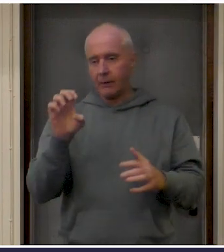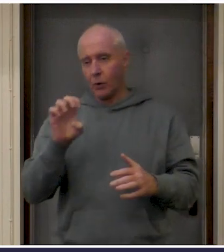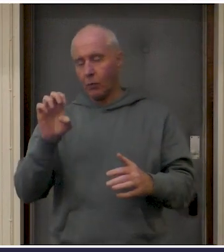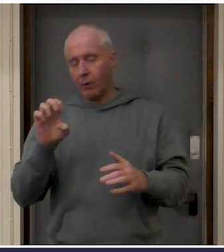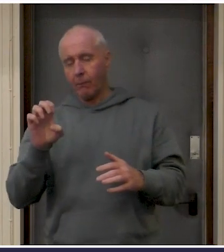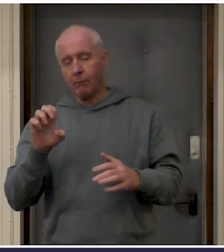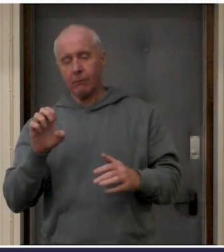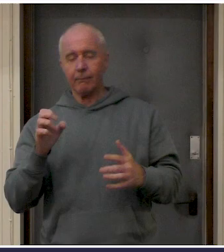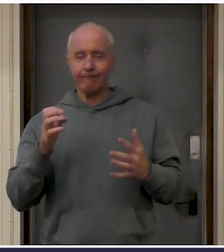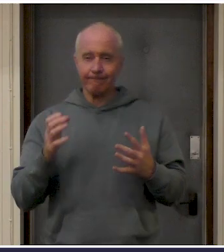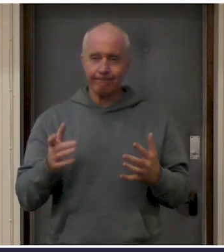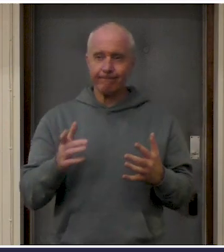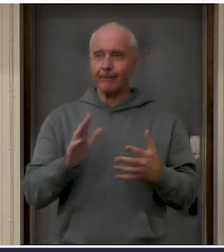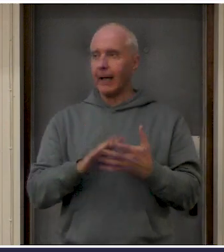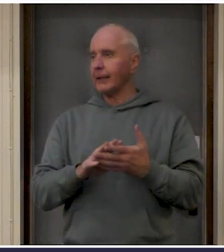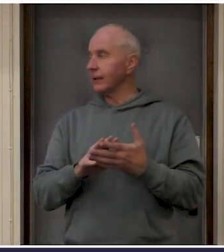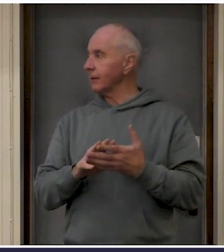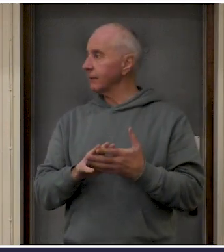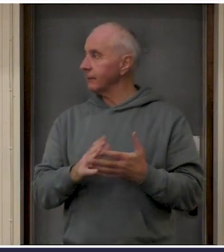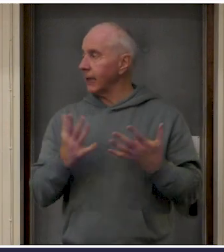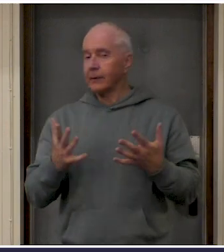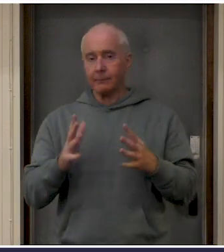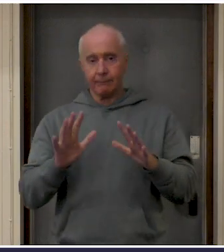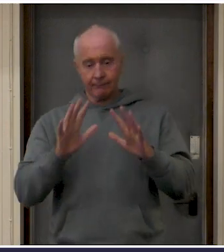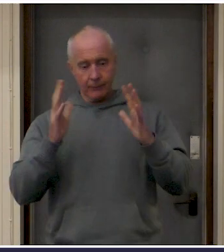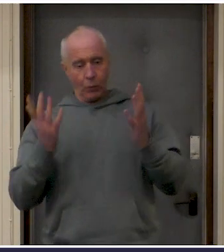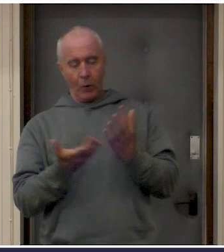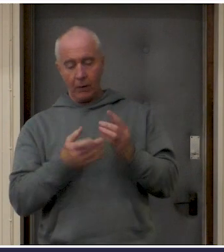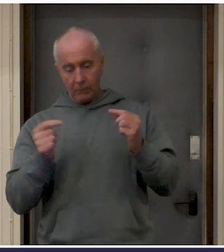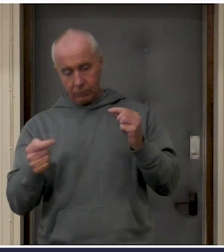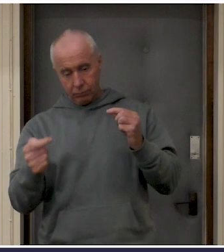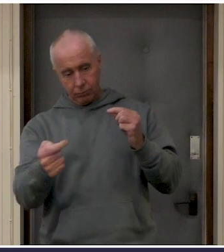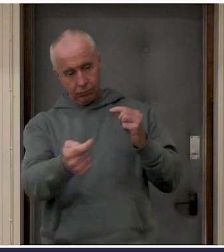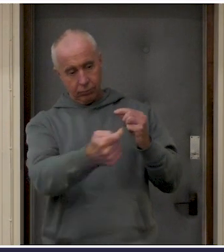and following that, then other parts of the world.